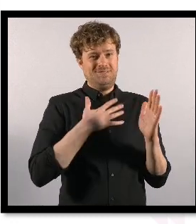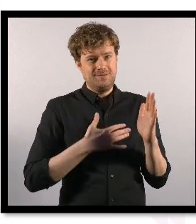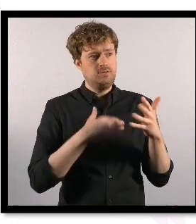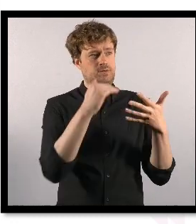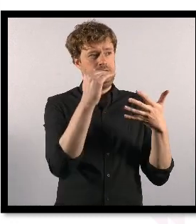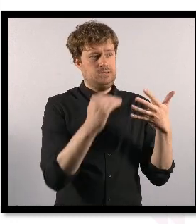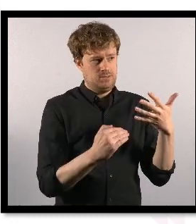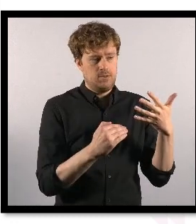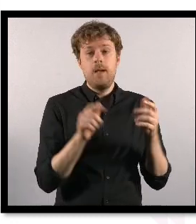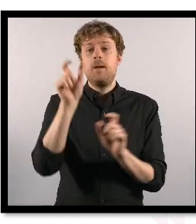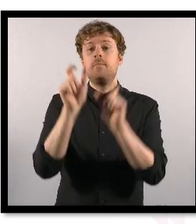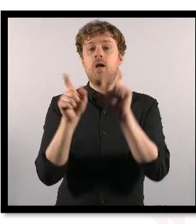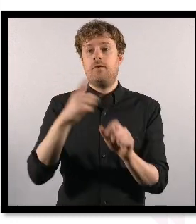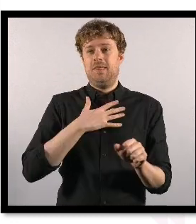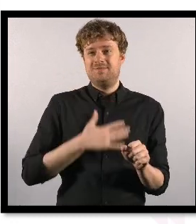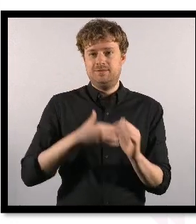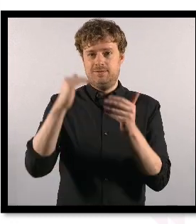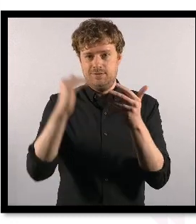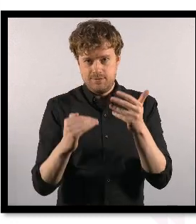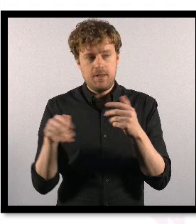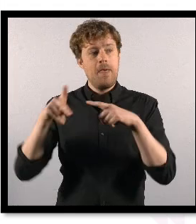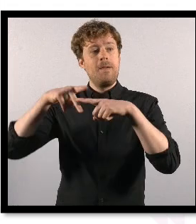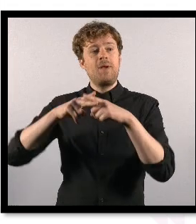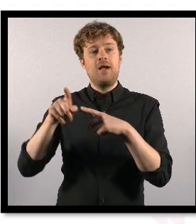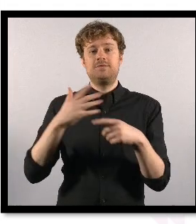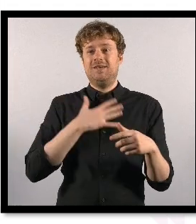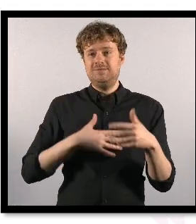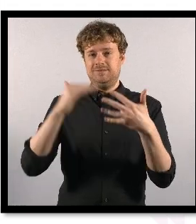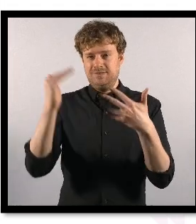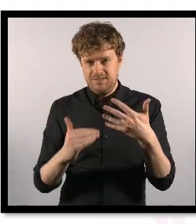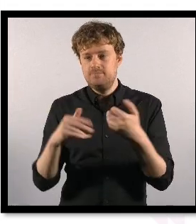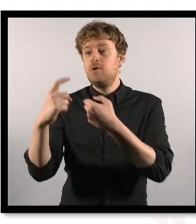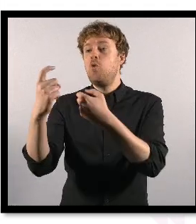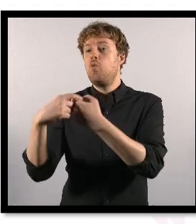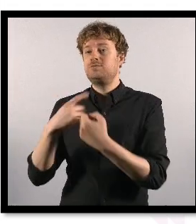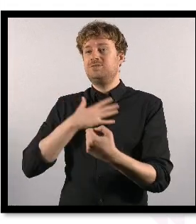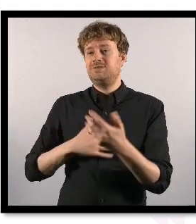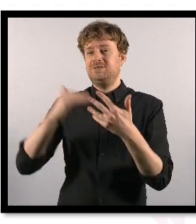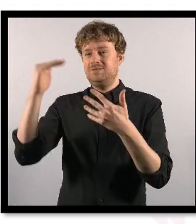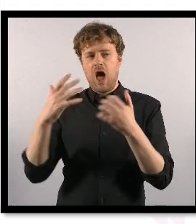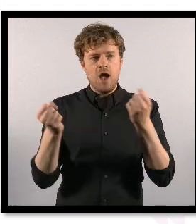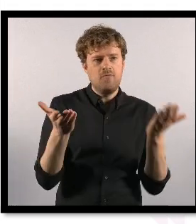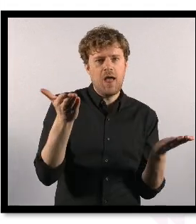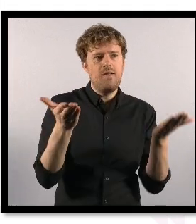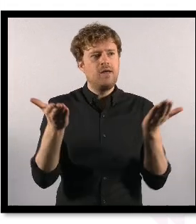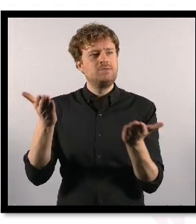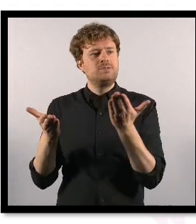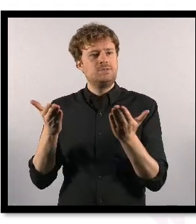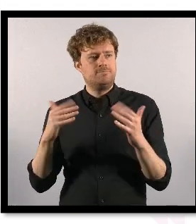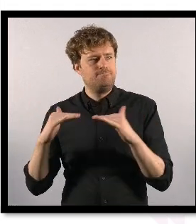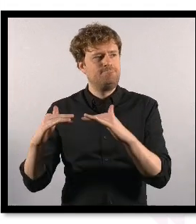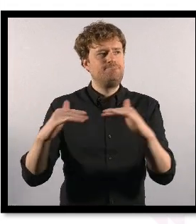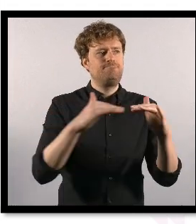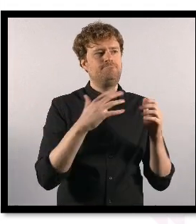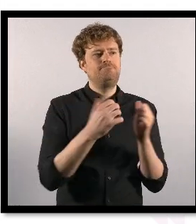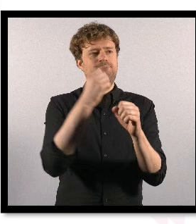balance. Yeah. So I think this has been incredible to hear both of you. I made a reference here to Sarah Novotny. If you've not seen this talk from